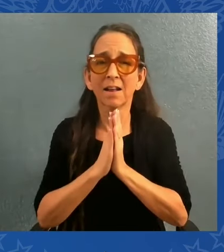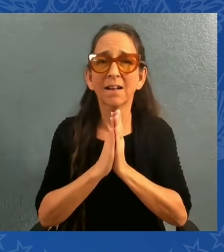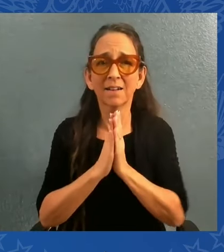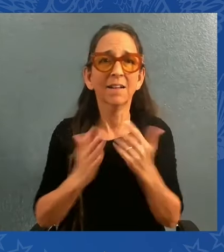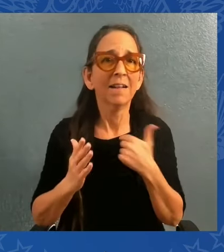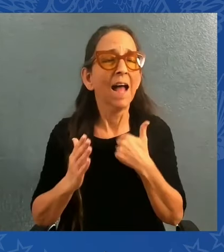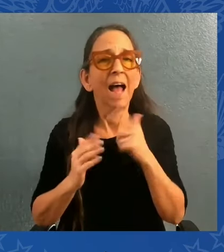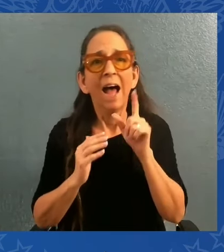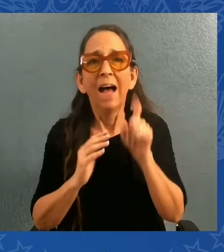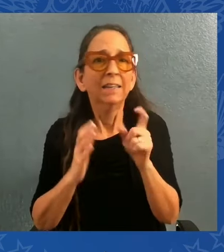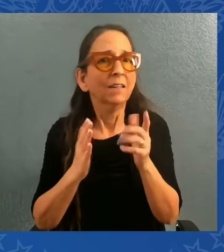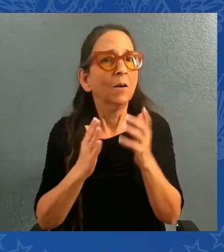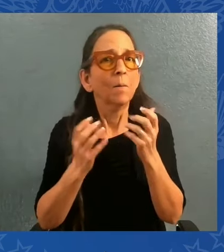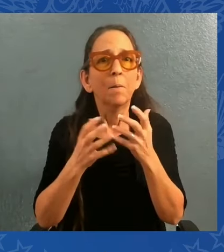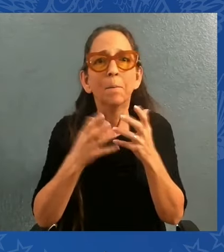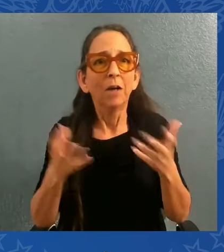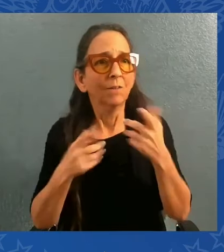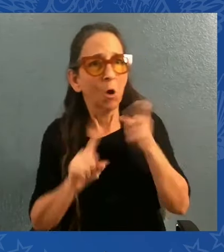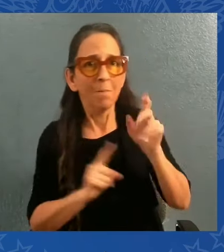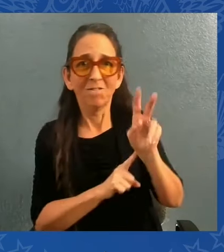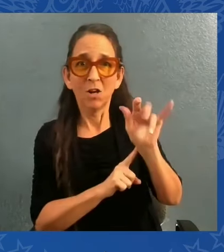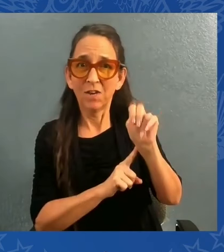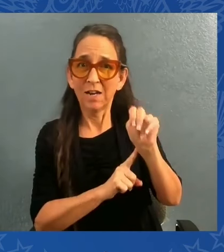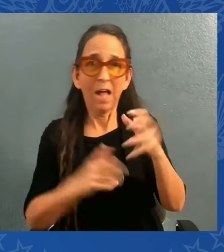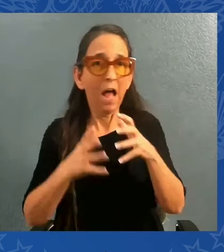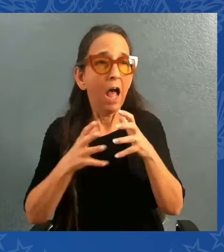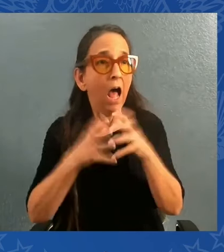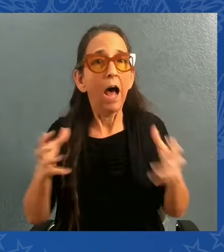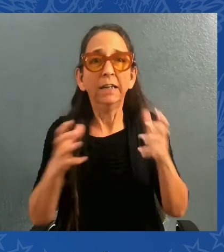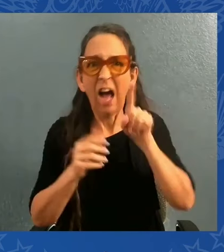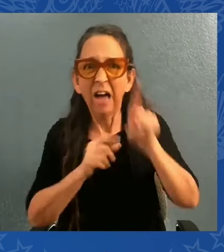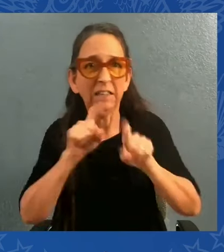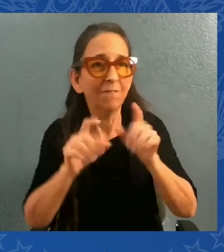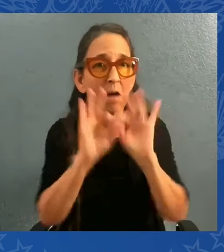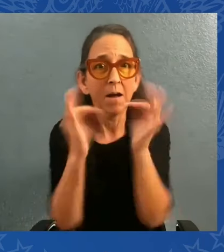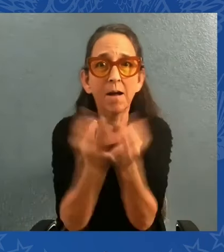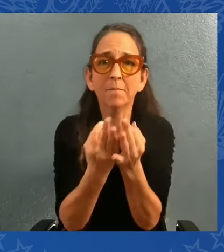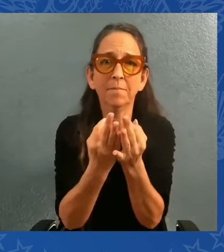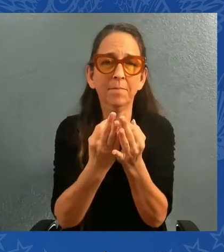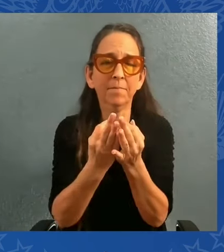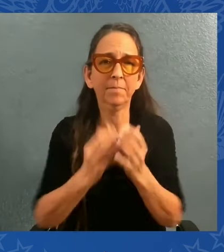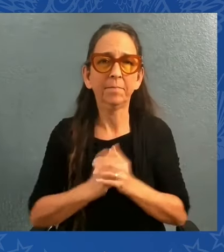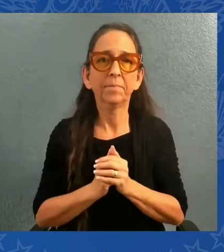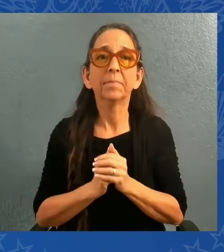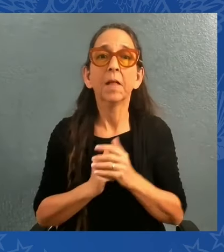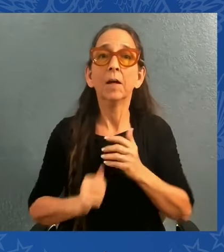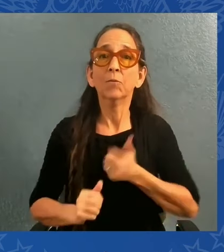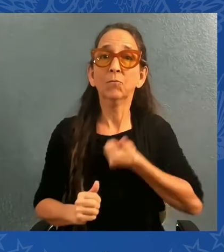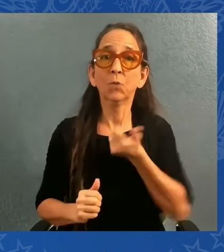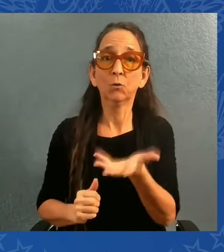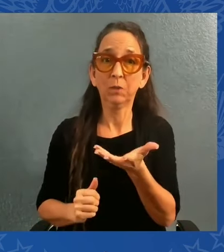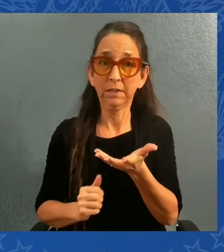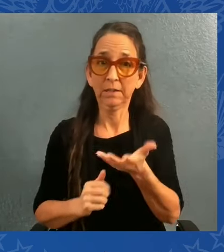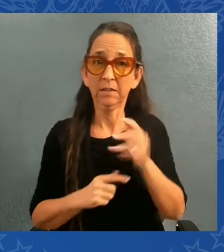families. The English poet John Milton wrote, and I quote, "They also serve who only stand and